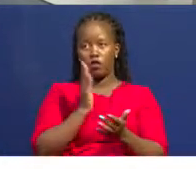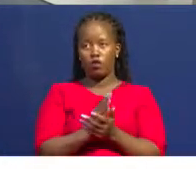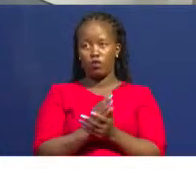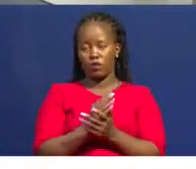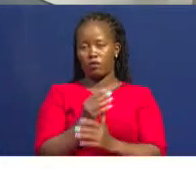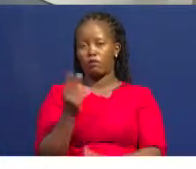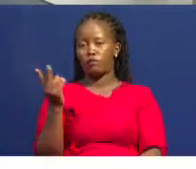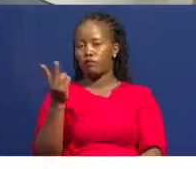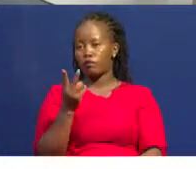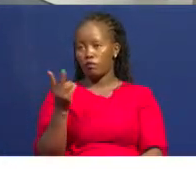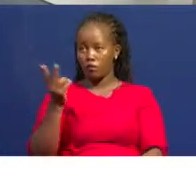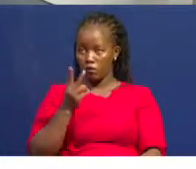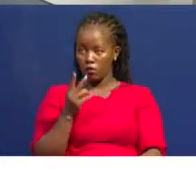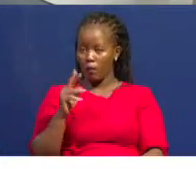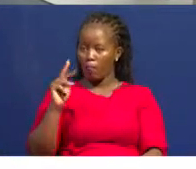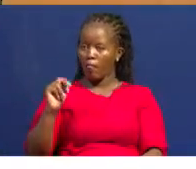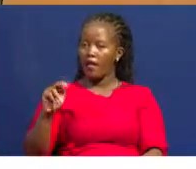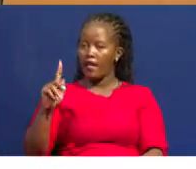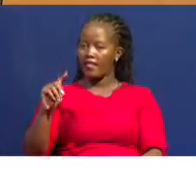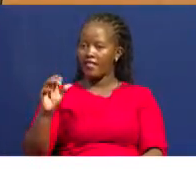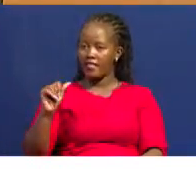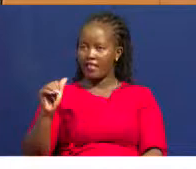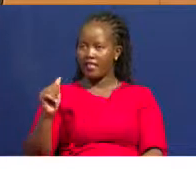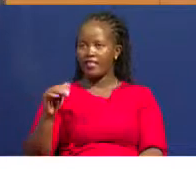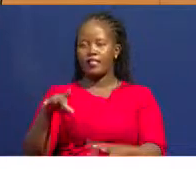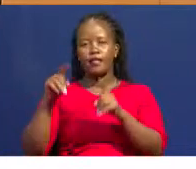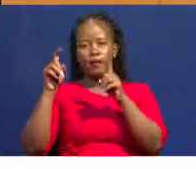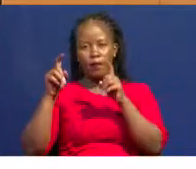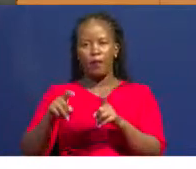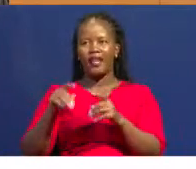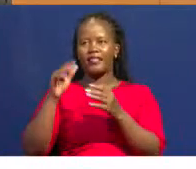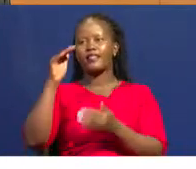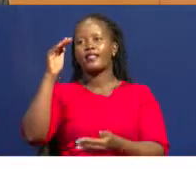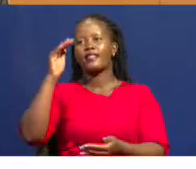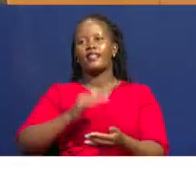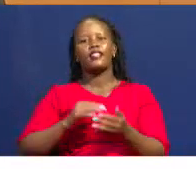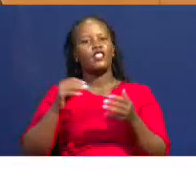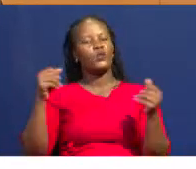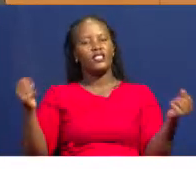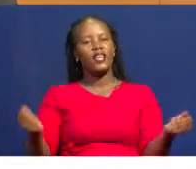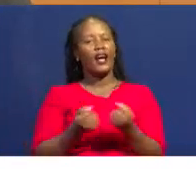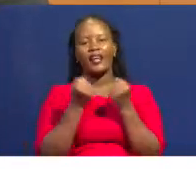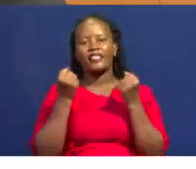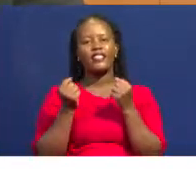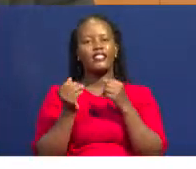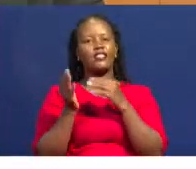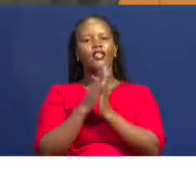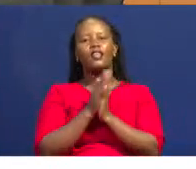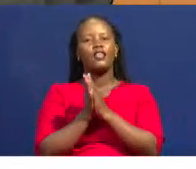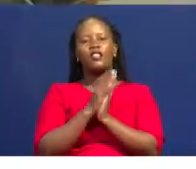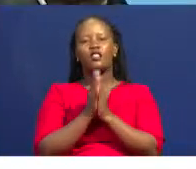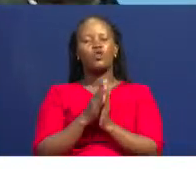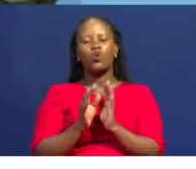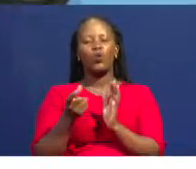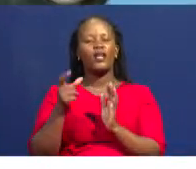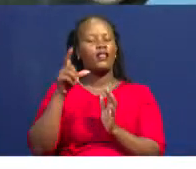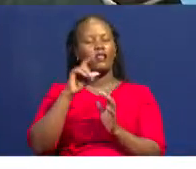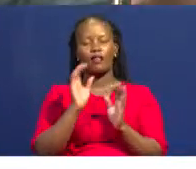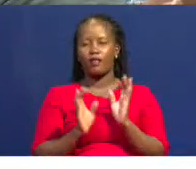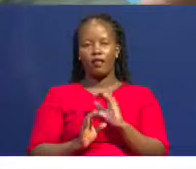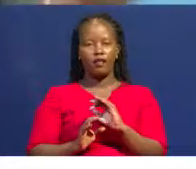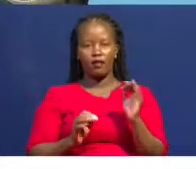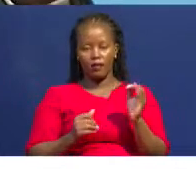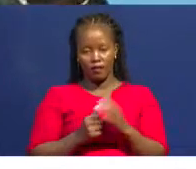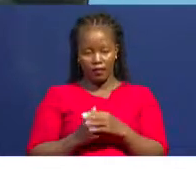road. Very clear. Yes. Can NTSA reduce these accidents? We don't want stories. Okay, fine. I'll give each and every one of you a